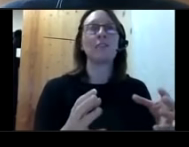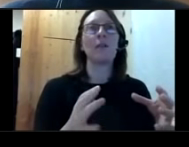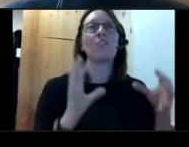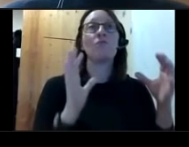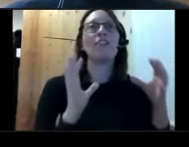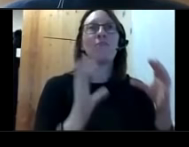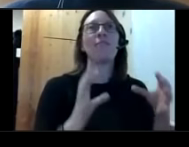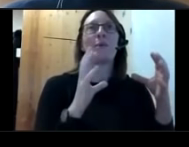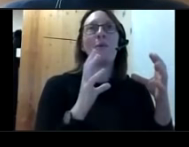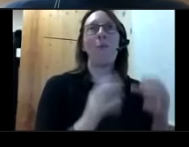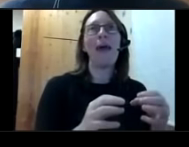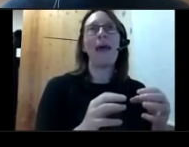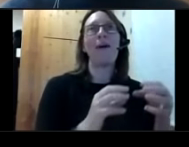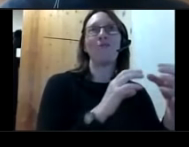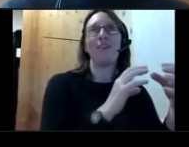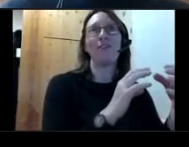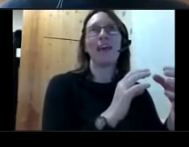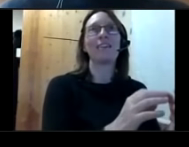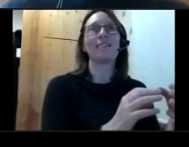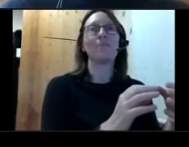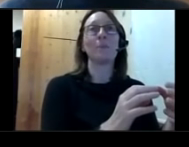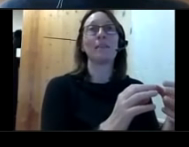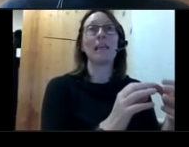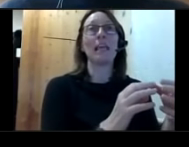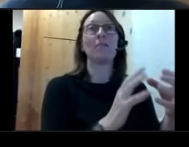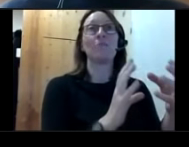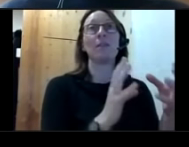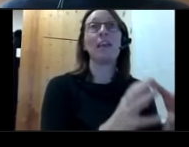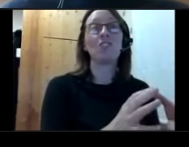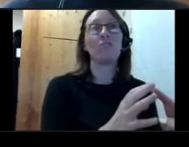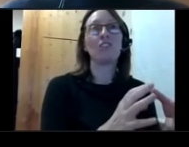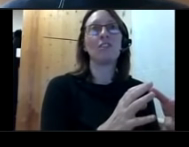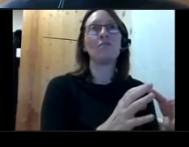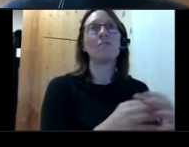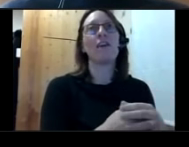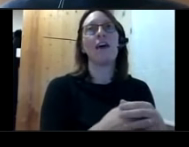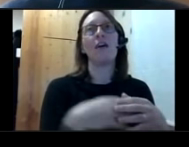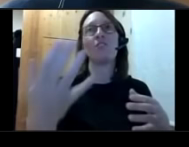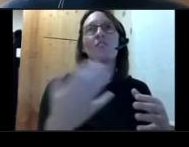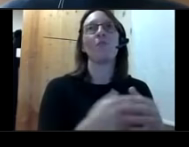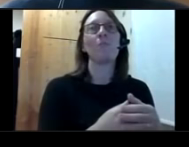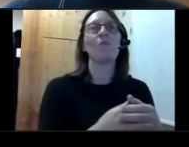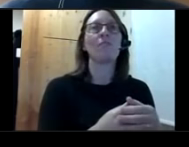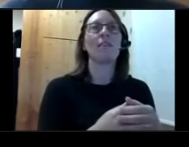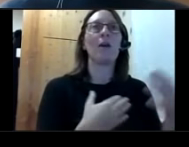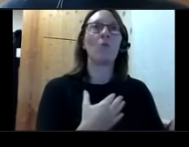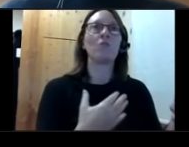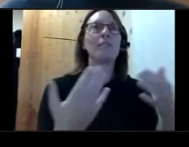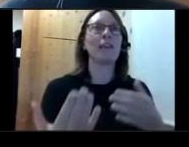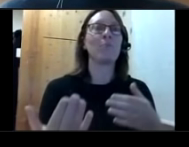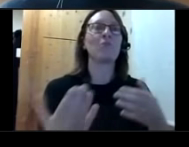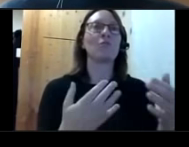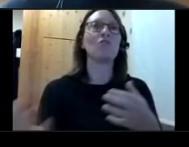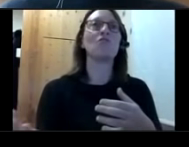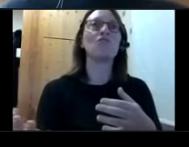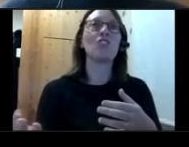risk assessment. It's really great that you're aware of those accessibility potential issues. For example, people are asking about